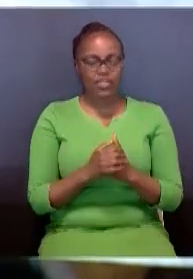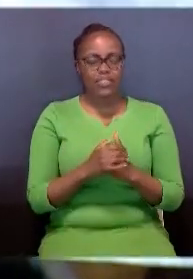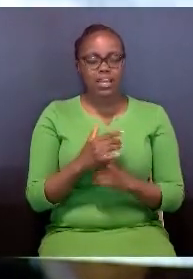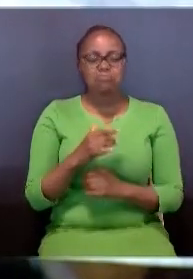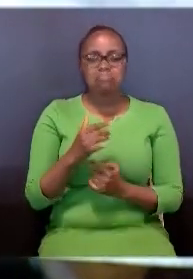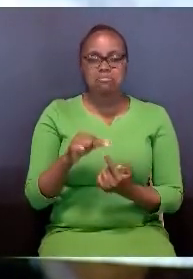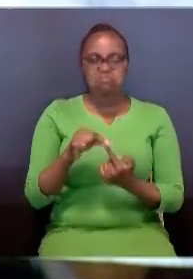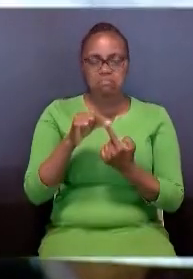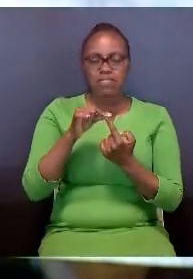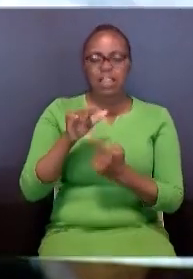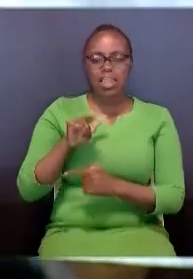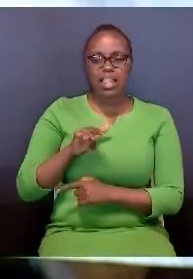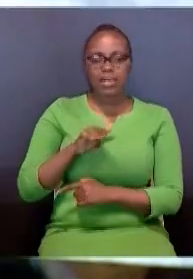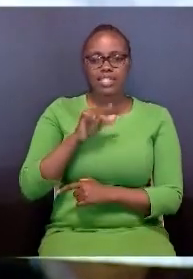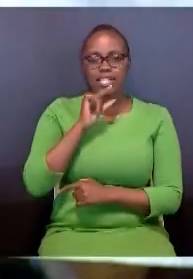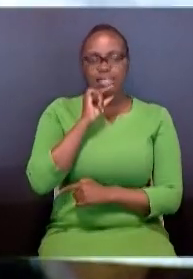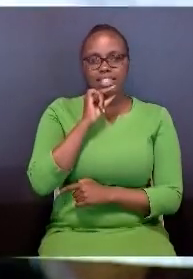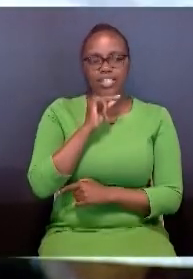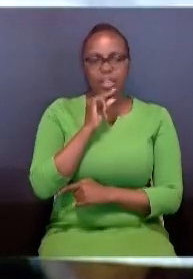distinguished ladies and gentlemen,